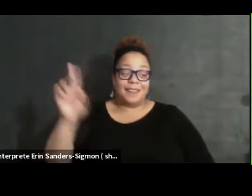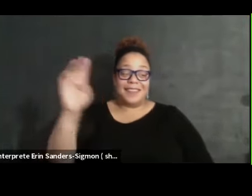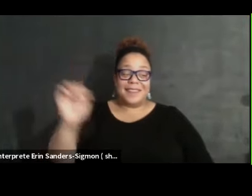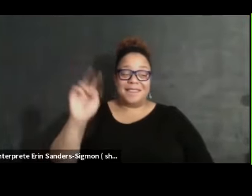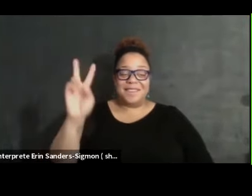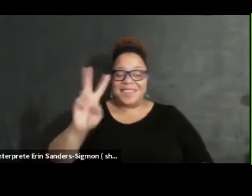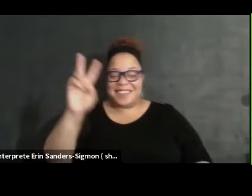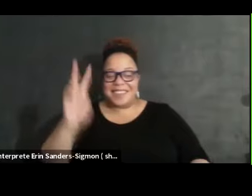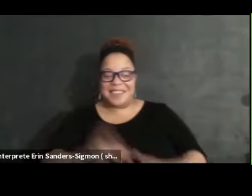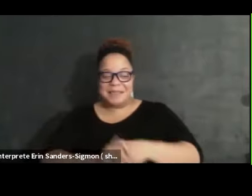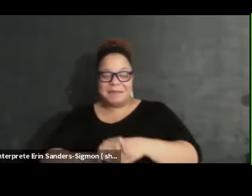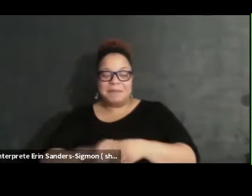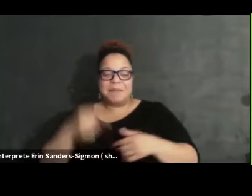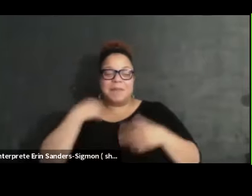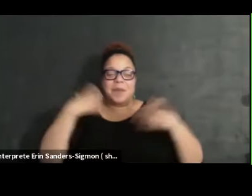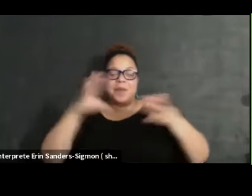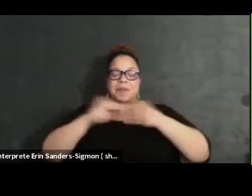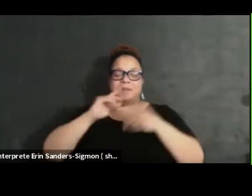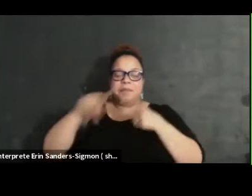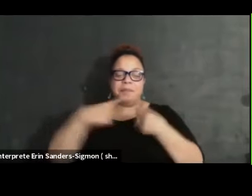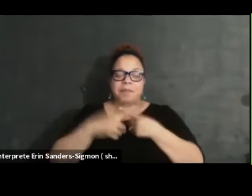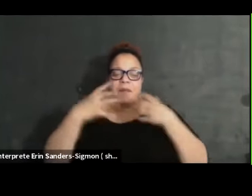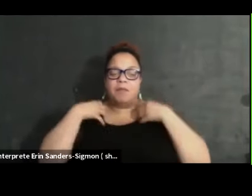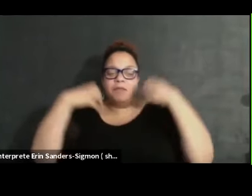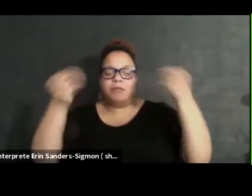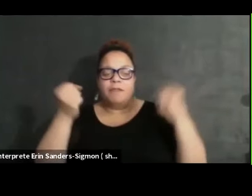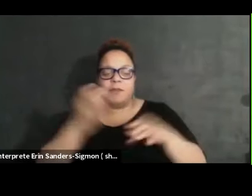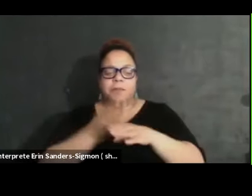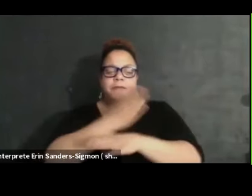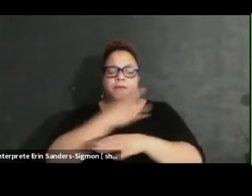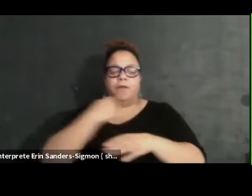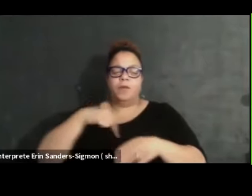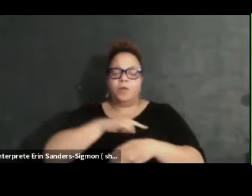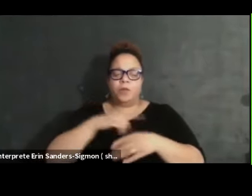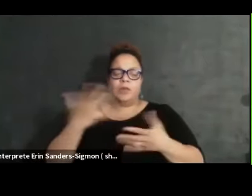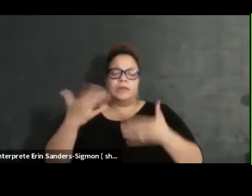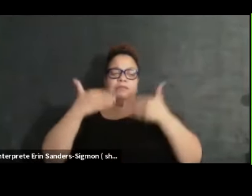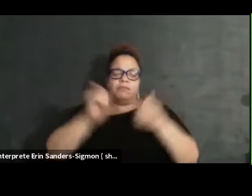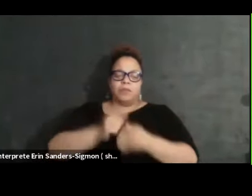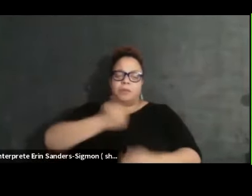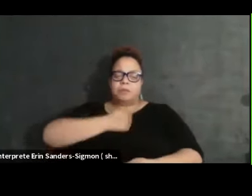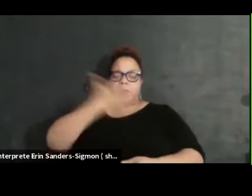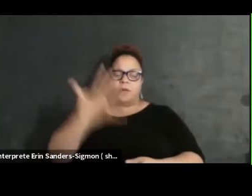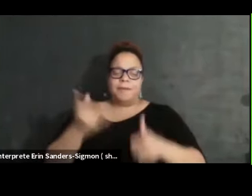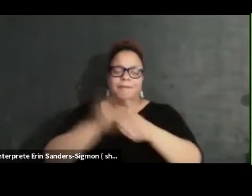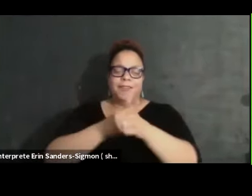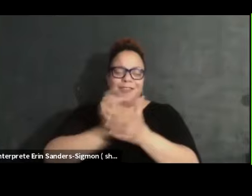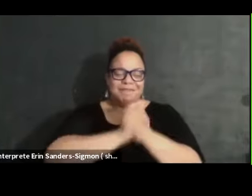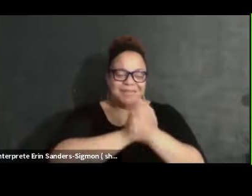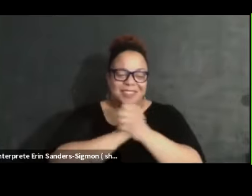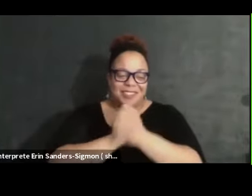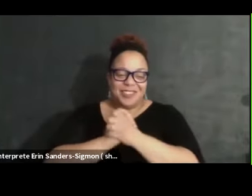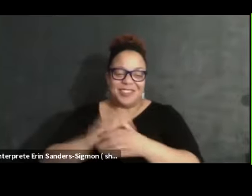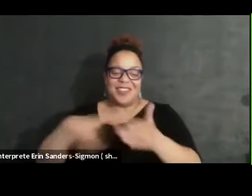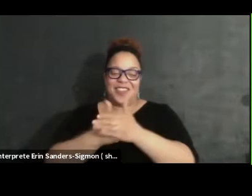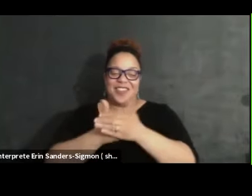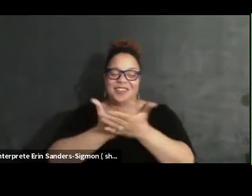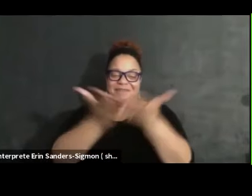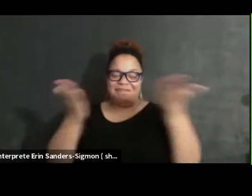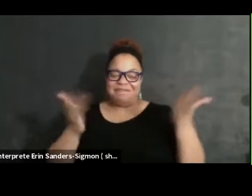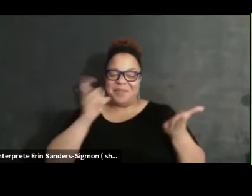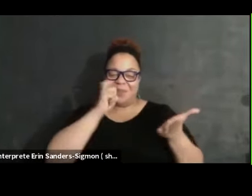poem. First, congratulations are in order to all the teams who participated this year. We can all